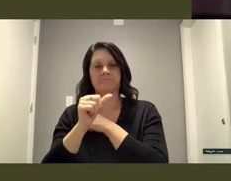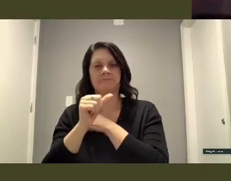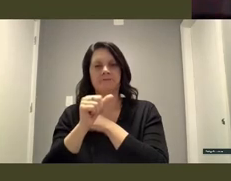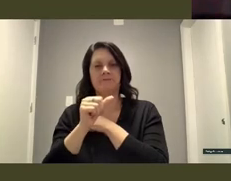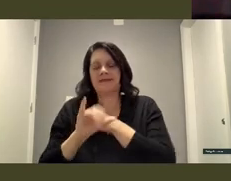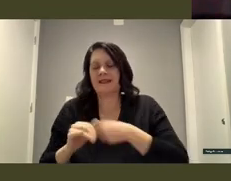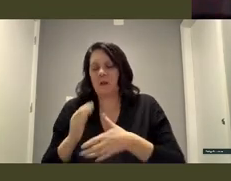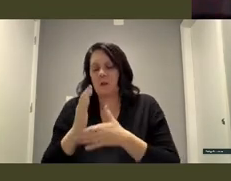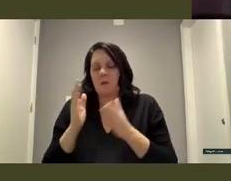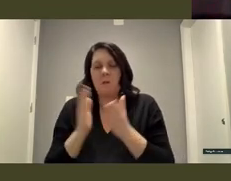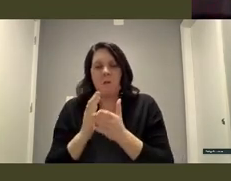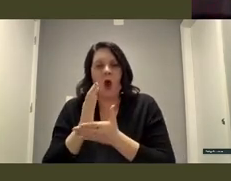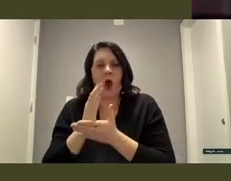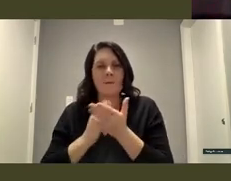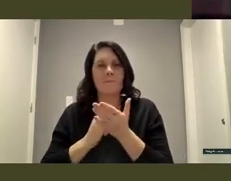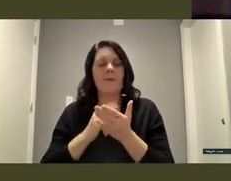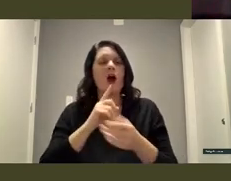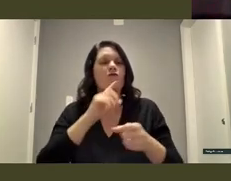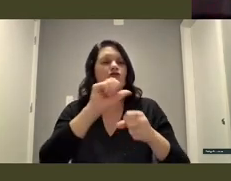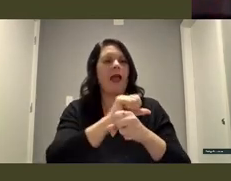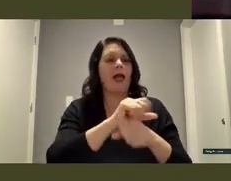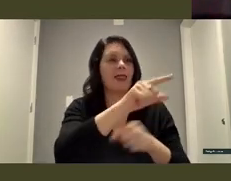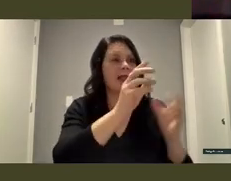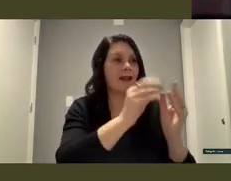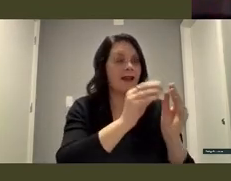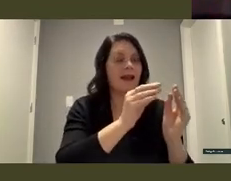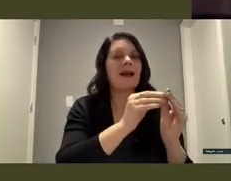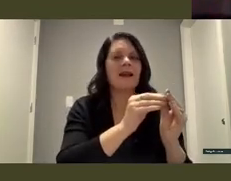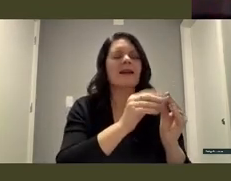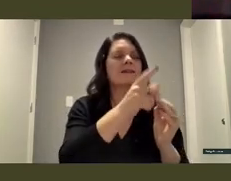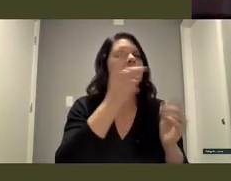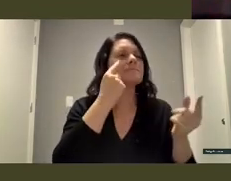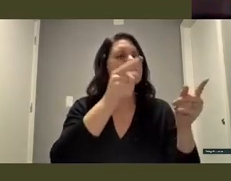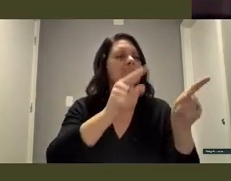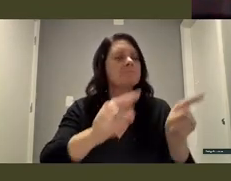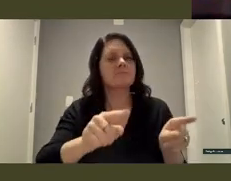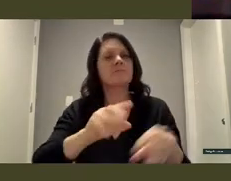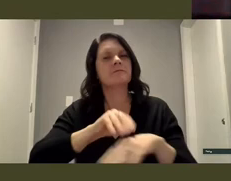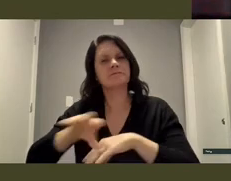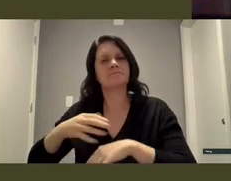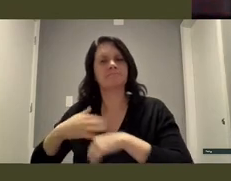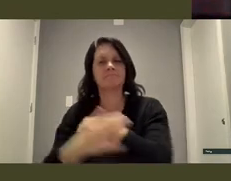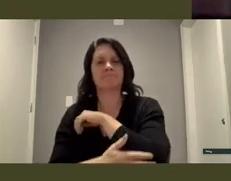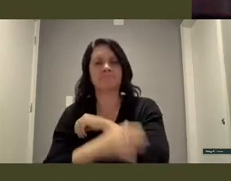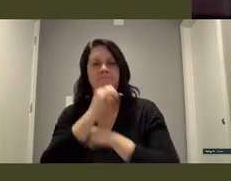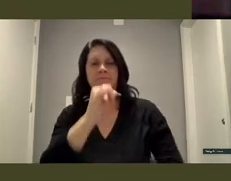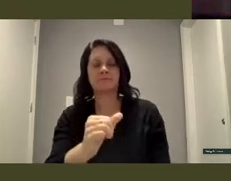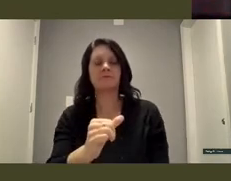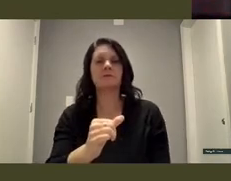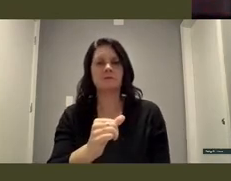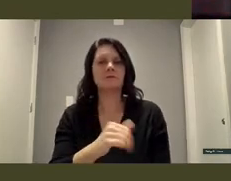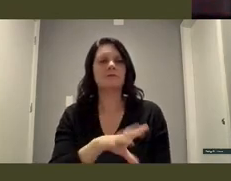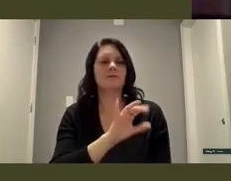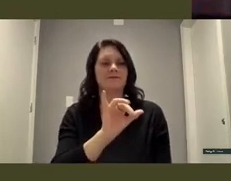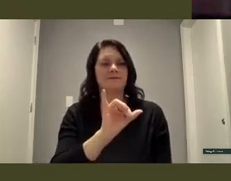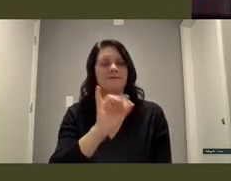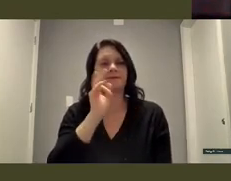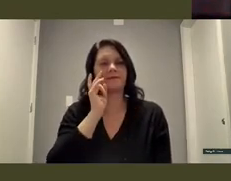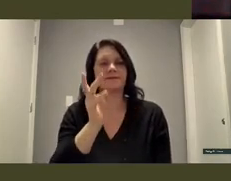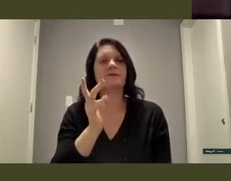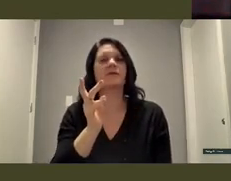of the reality that we saw in the decision taking. Just like looking at the climate finance